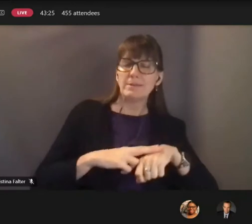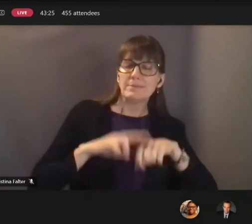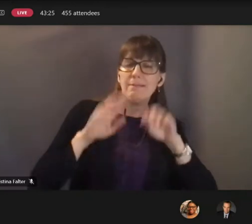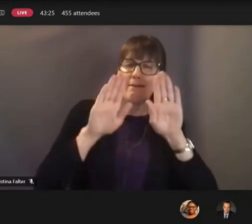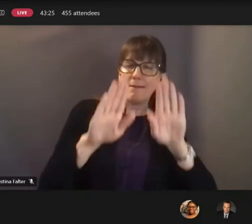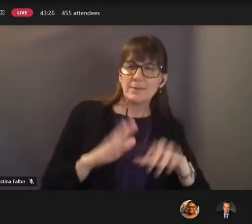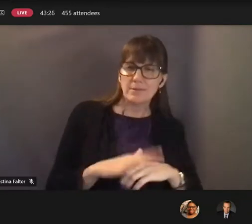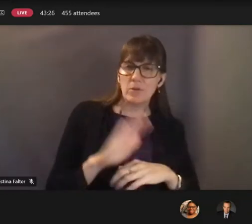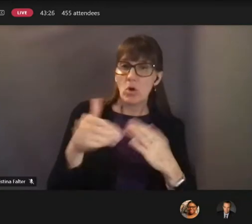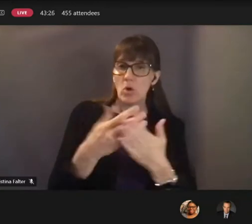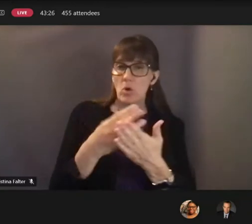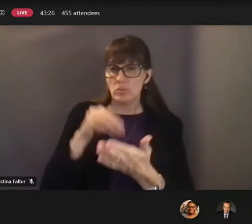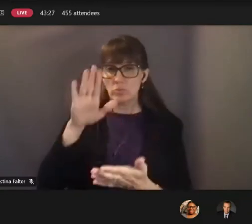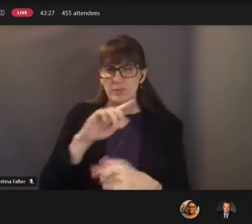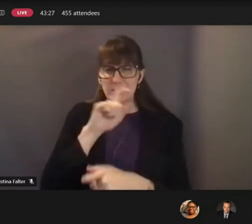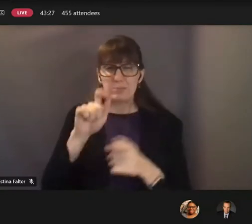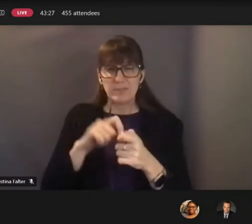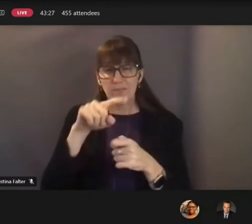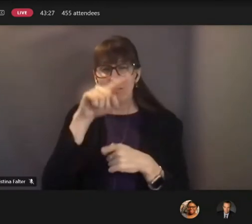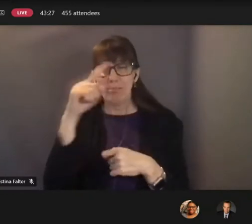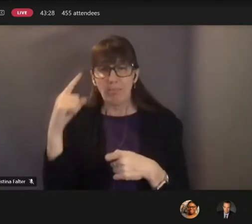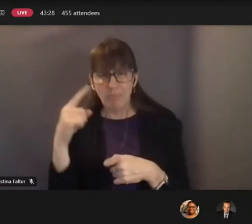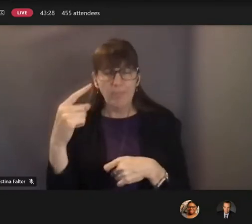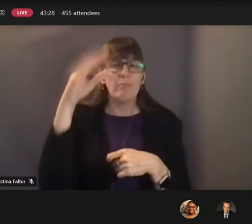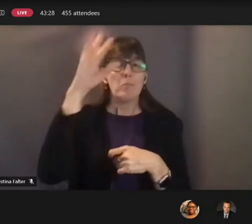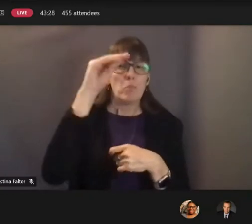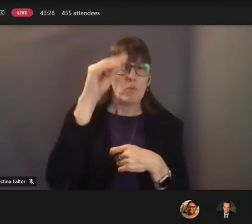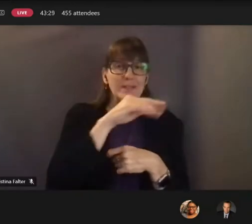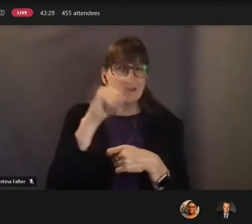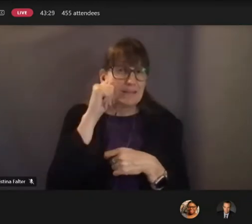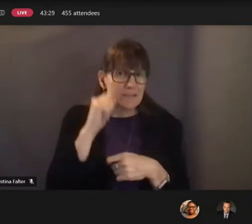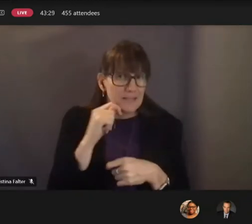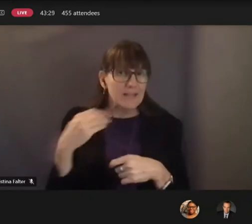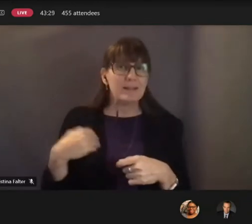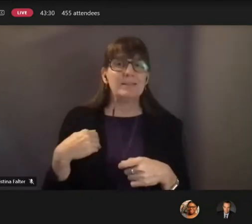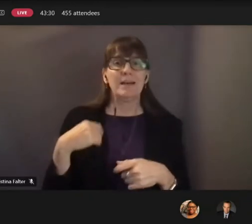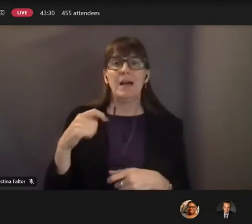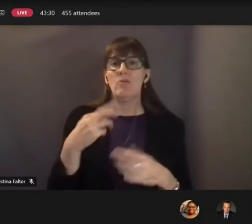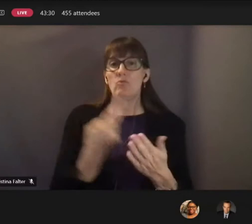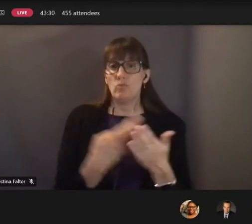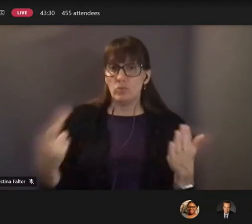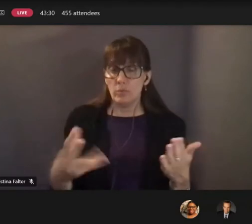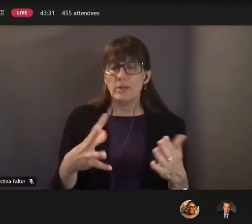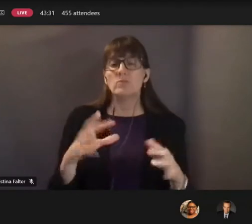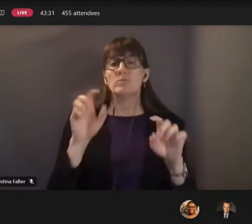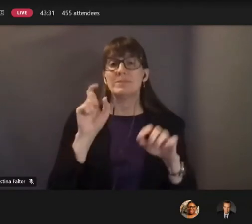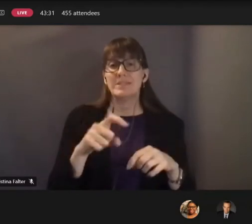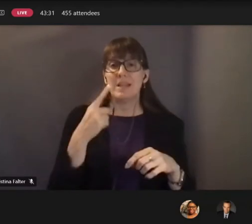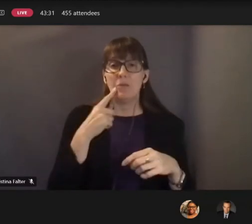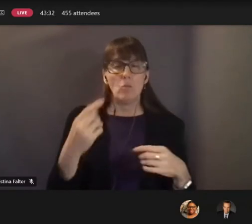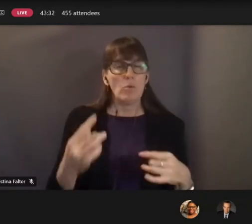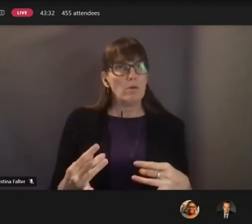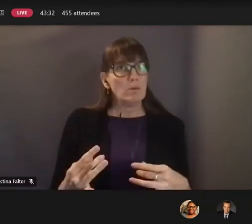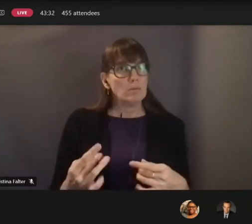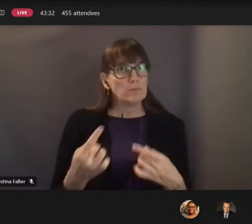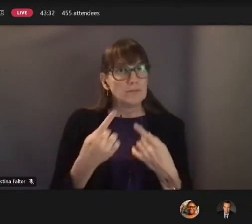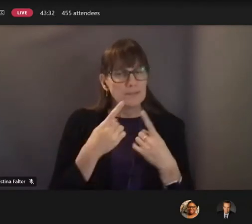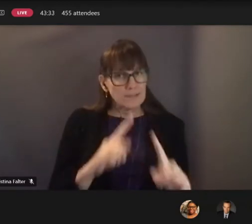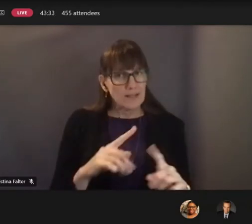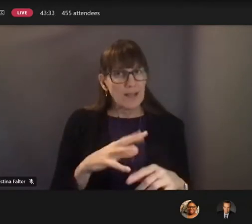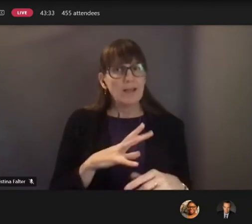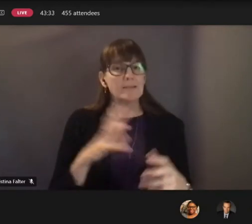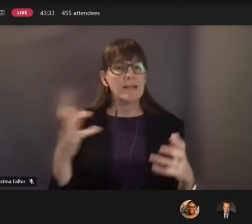African American boys and teens, have the strategic resources and supports that they need to thrive and is in alignment with our strategic